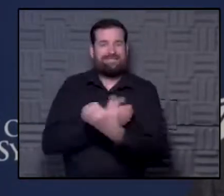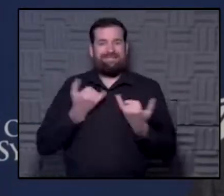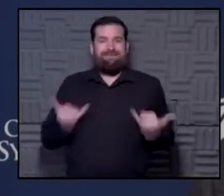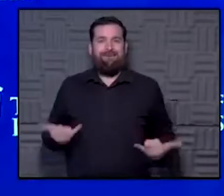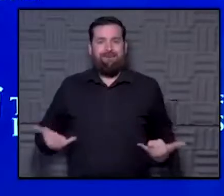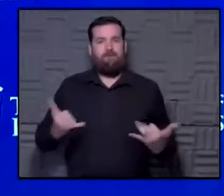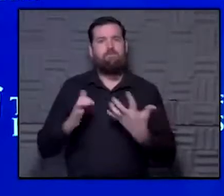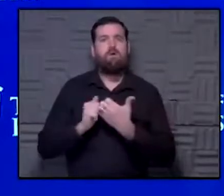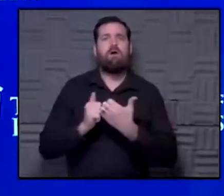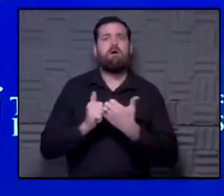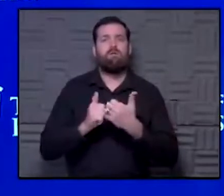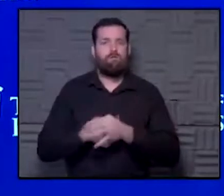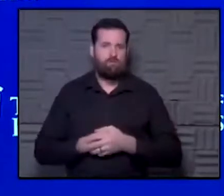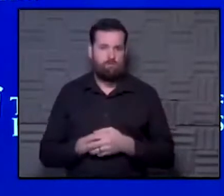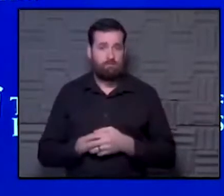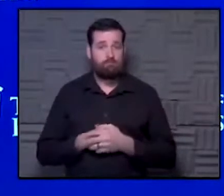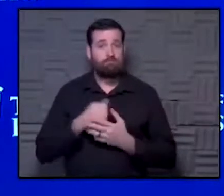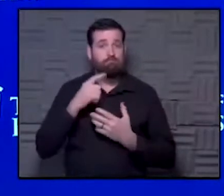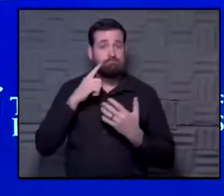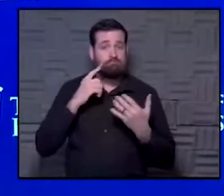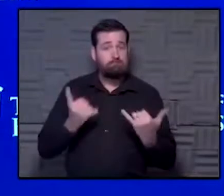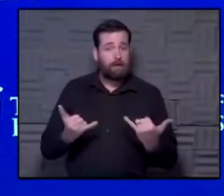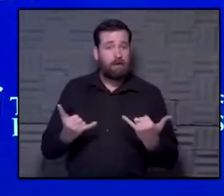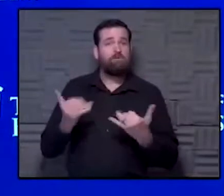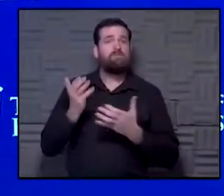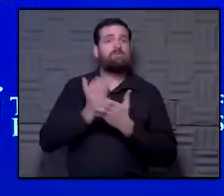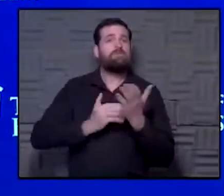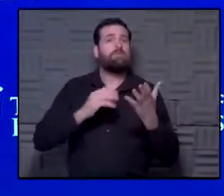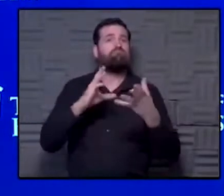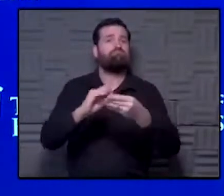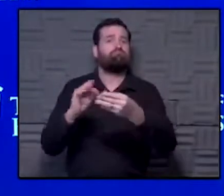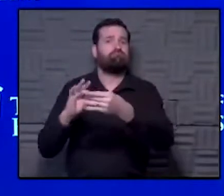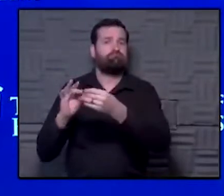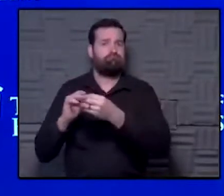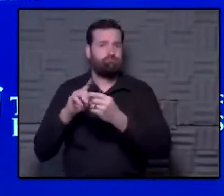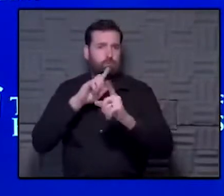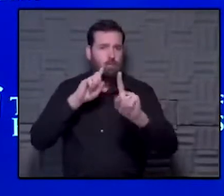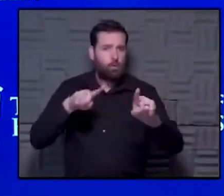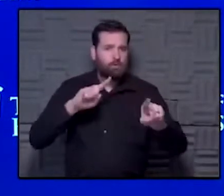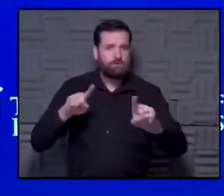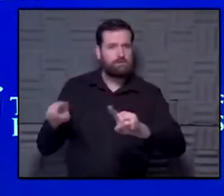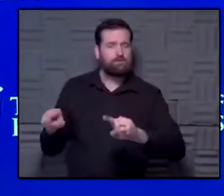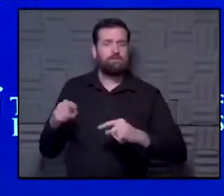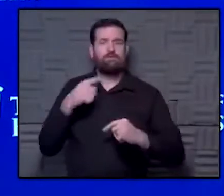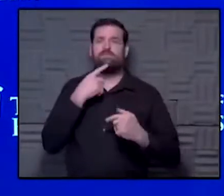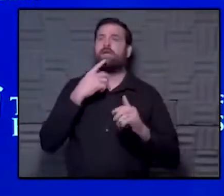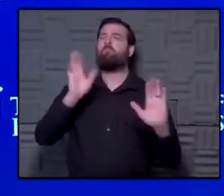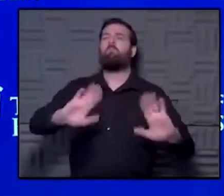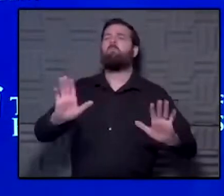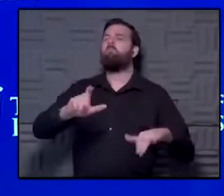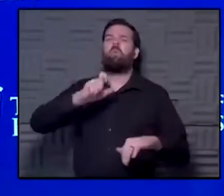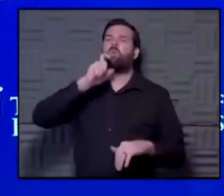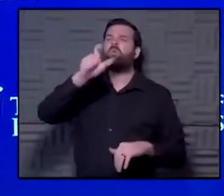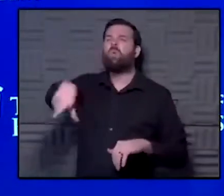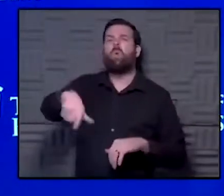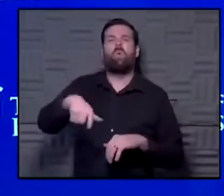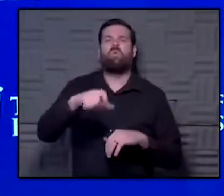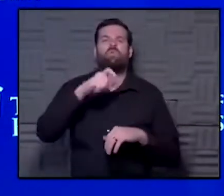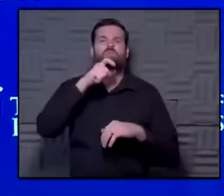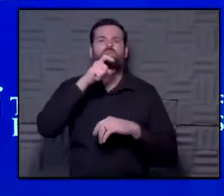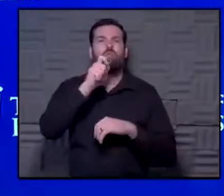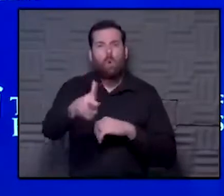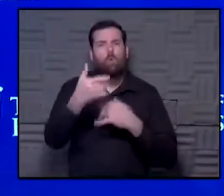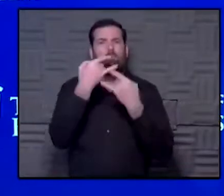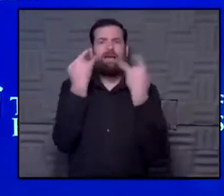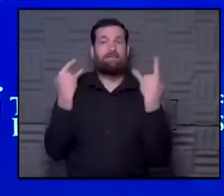now. And in the meantime, we're hearing some reports that there are some places that are saying don't wear masks anymore, including some